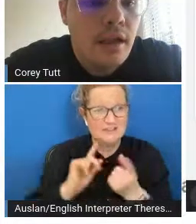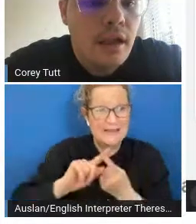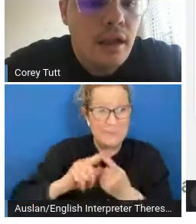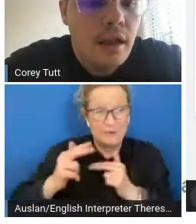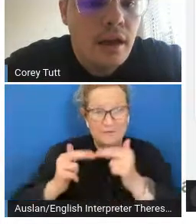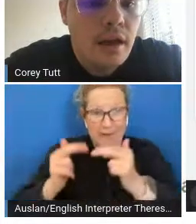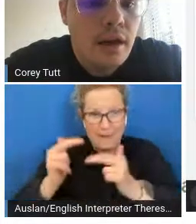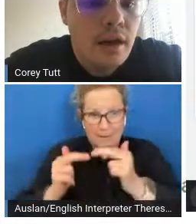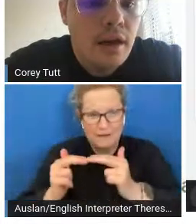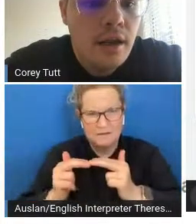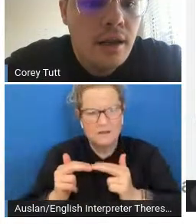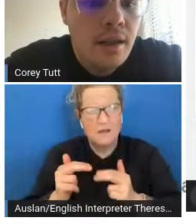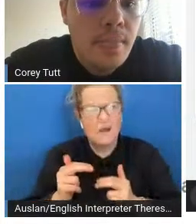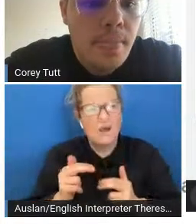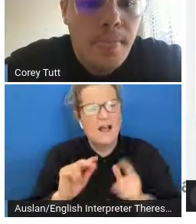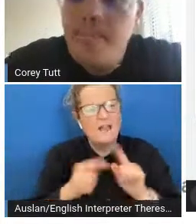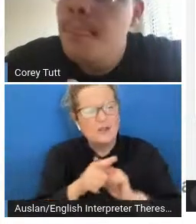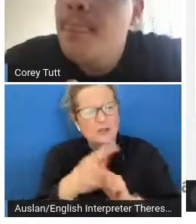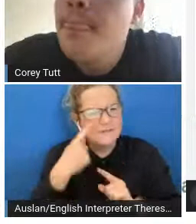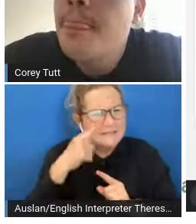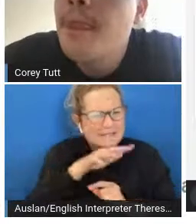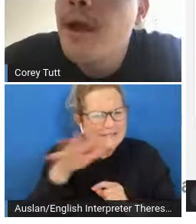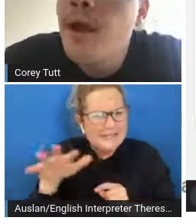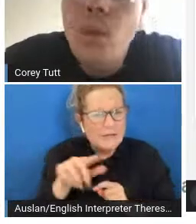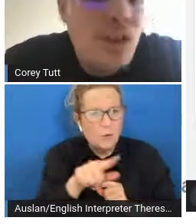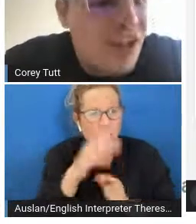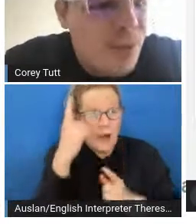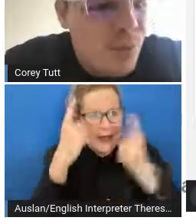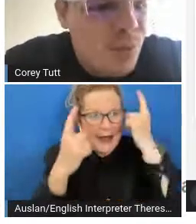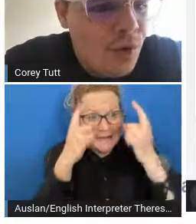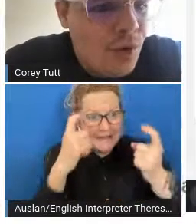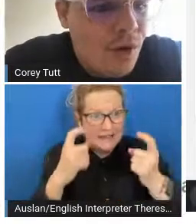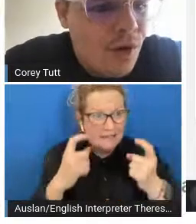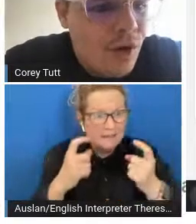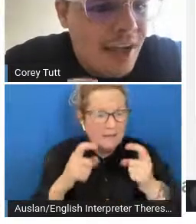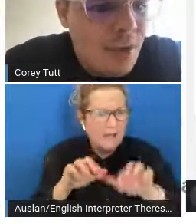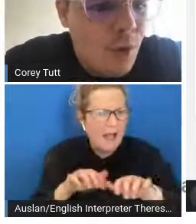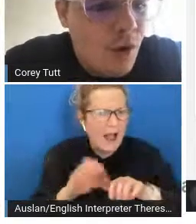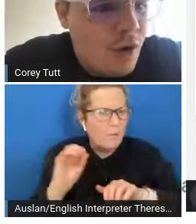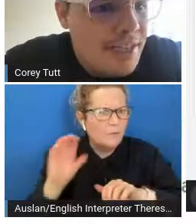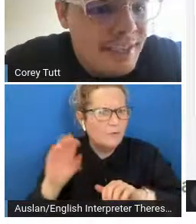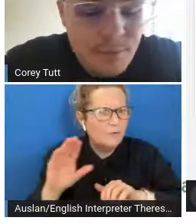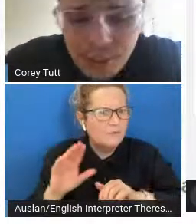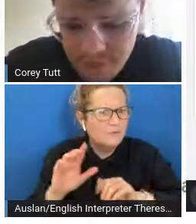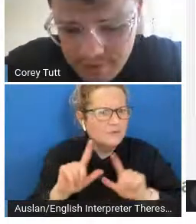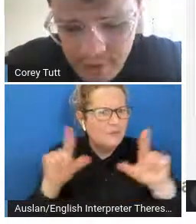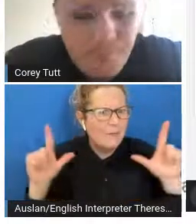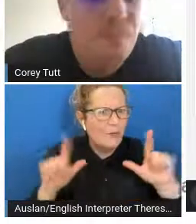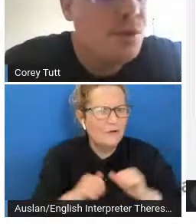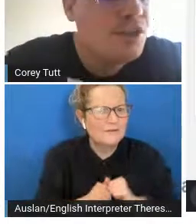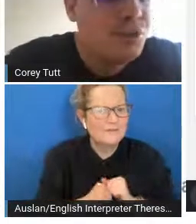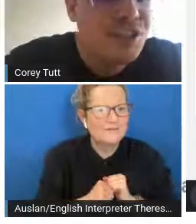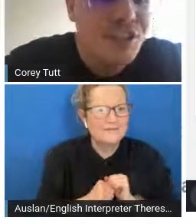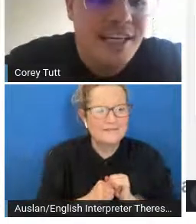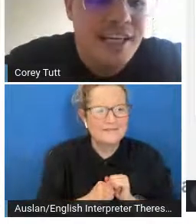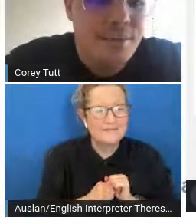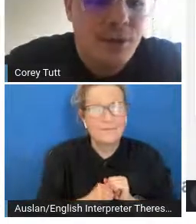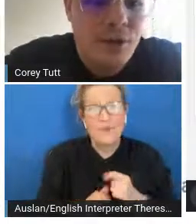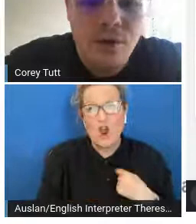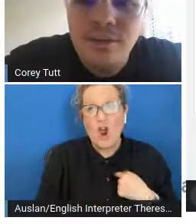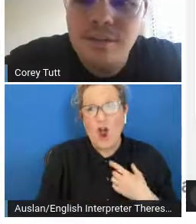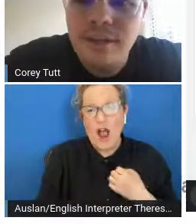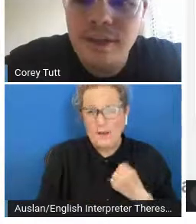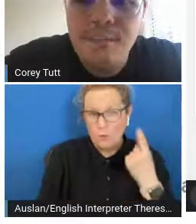What have you seen? What kind of ideas have you got that you might be able to share with us? I might put them on the Jamboard. I had one idea which was really